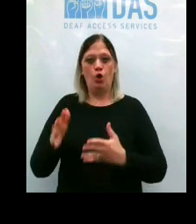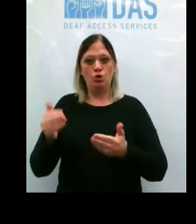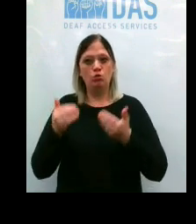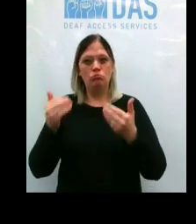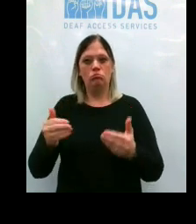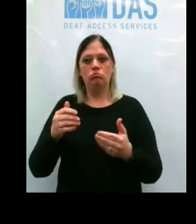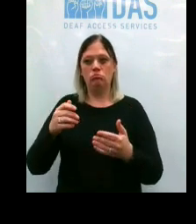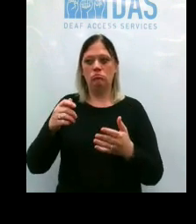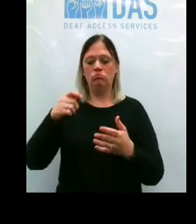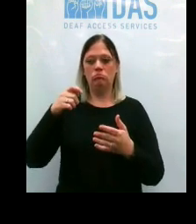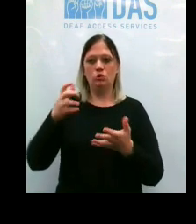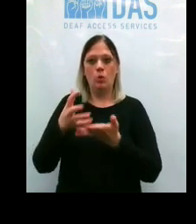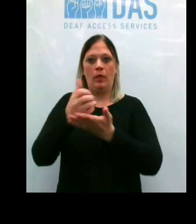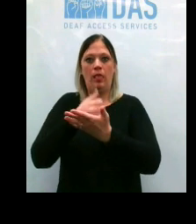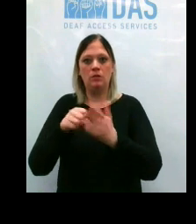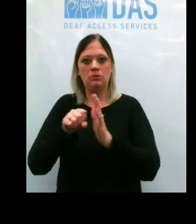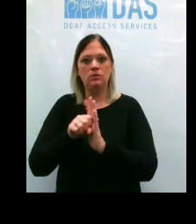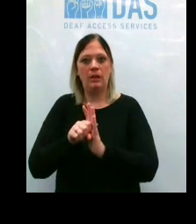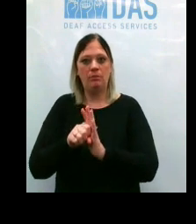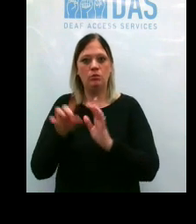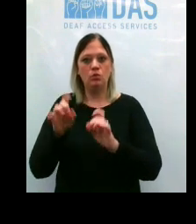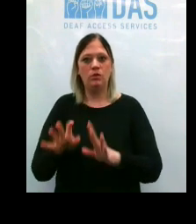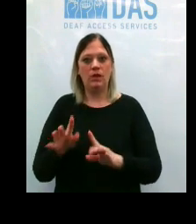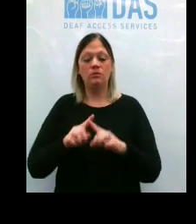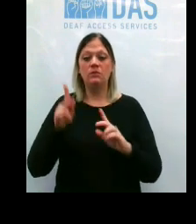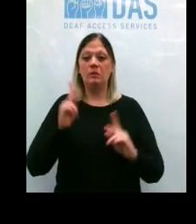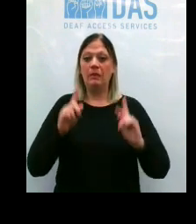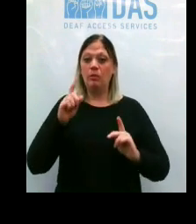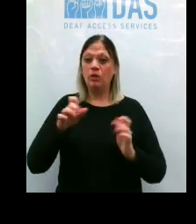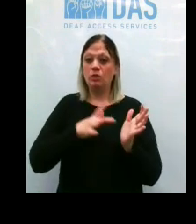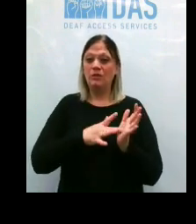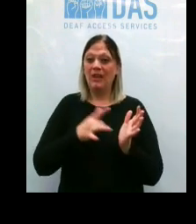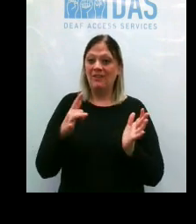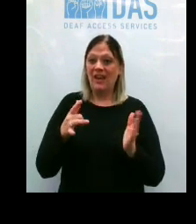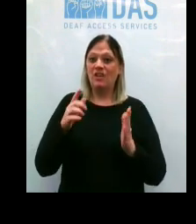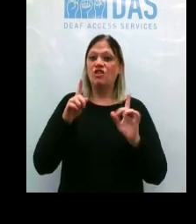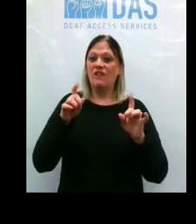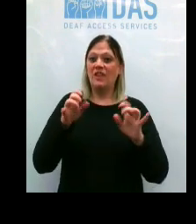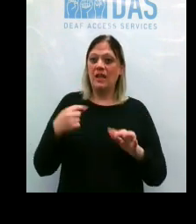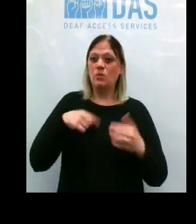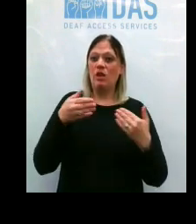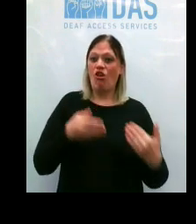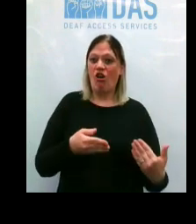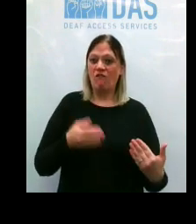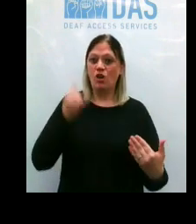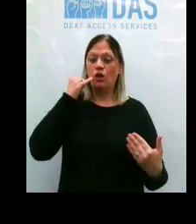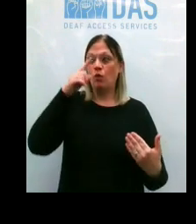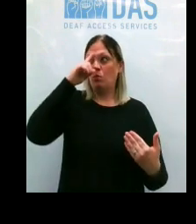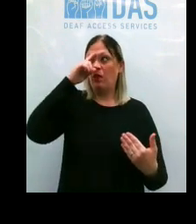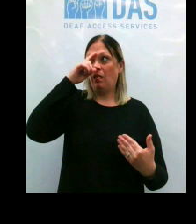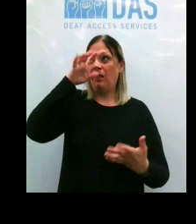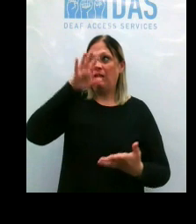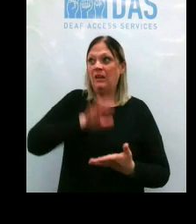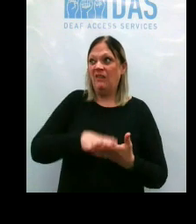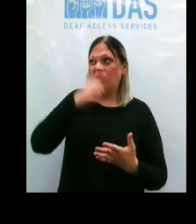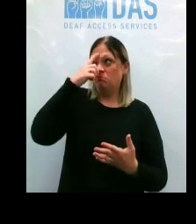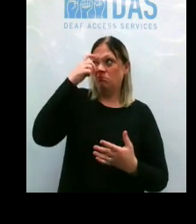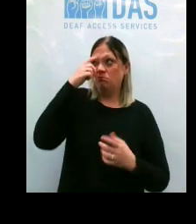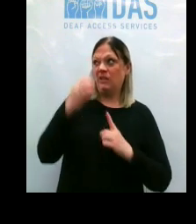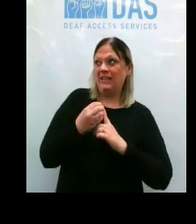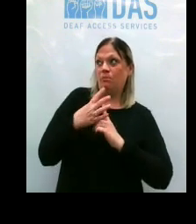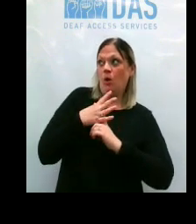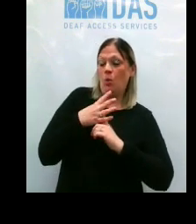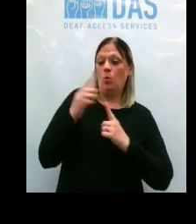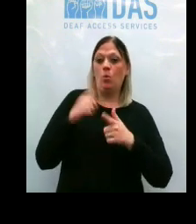little bit more about that later in testing, but people do need to take advantage of the tests that we offer if you believe that you've been exposed, so that we can